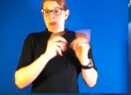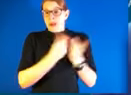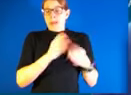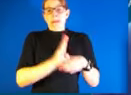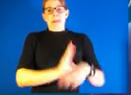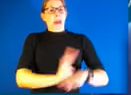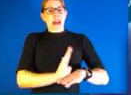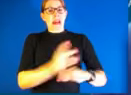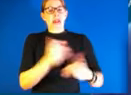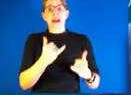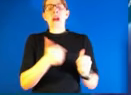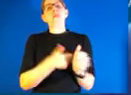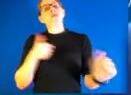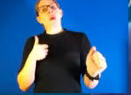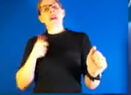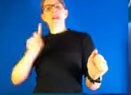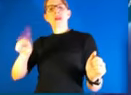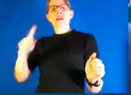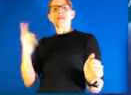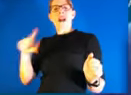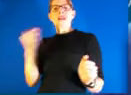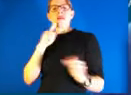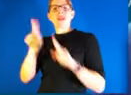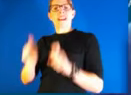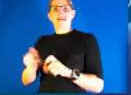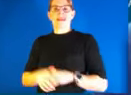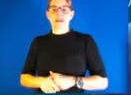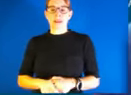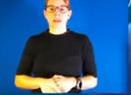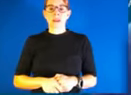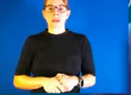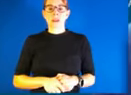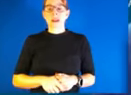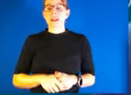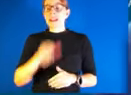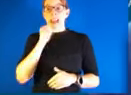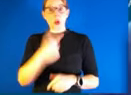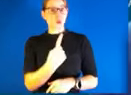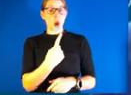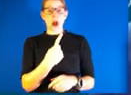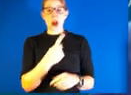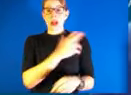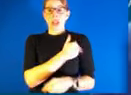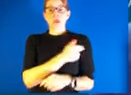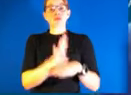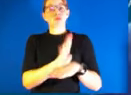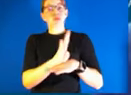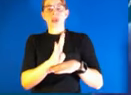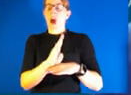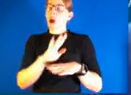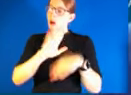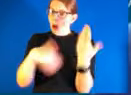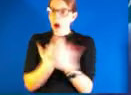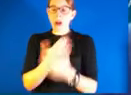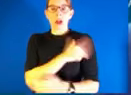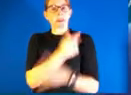now. We are full to the max, and it's not just one hospital, it's all the hospitals. And it's really hard to take care of